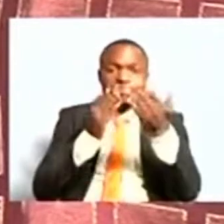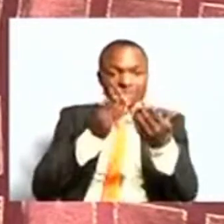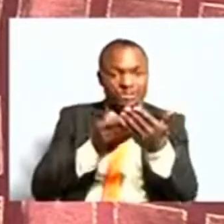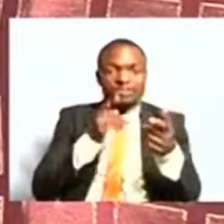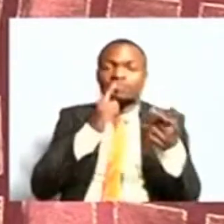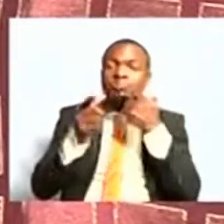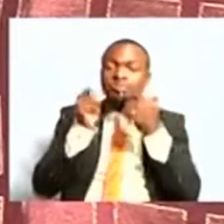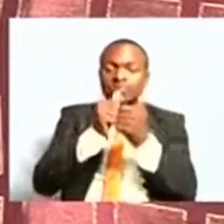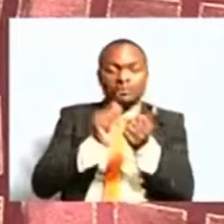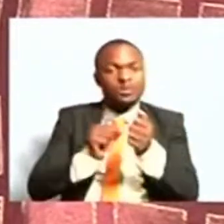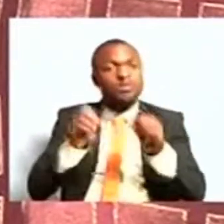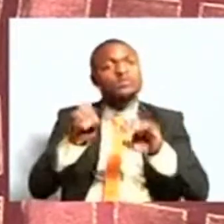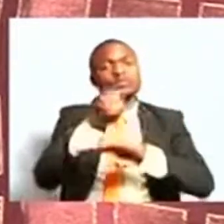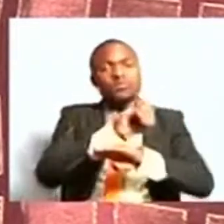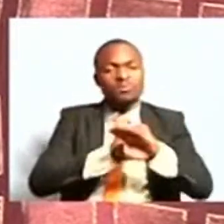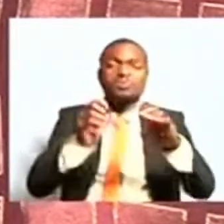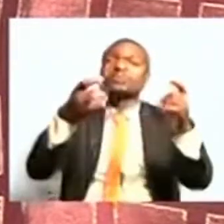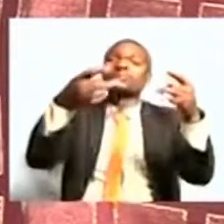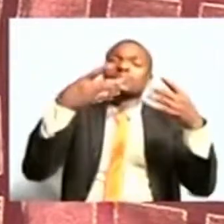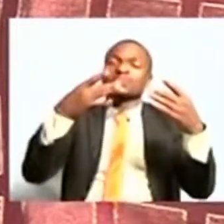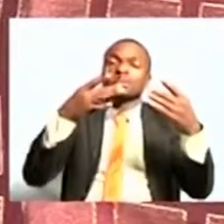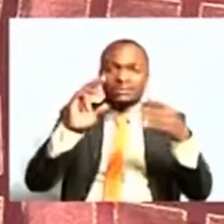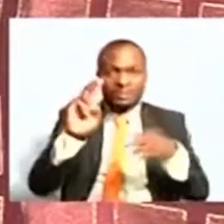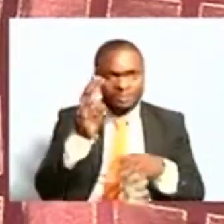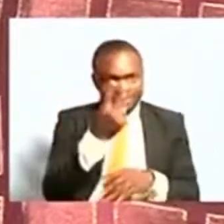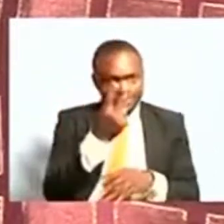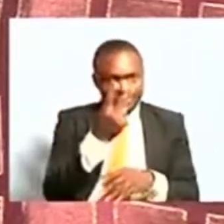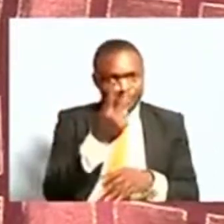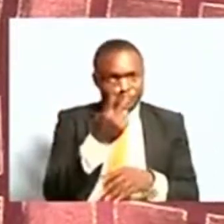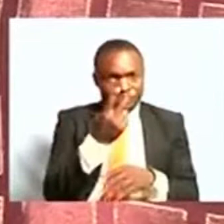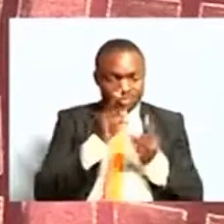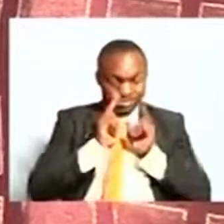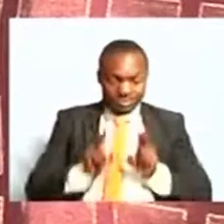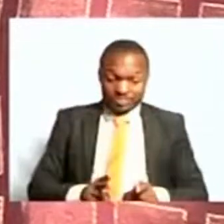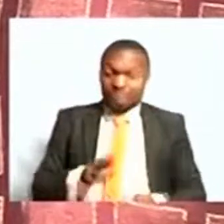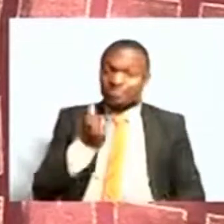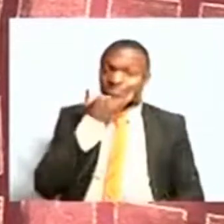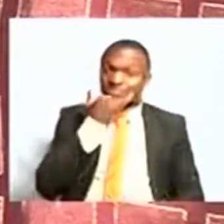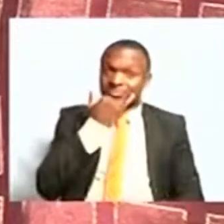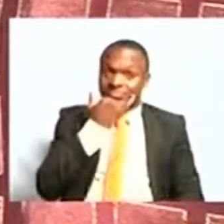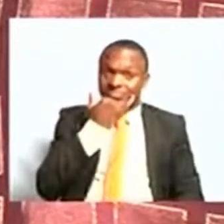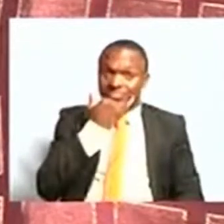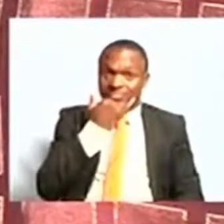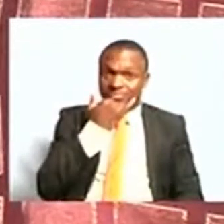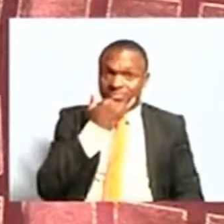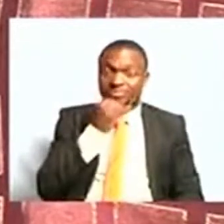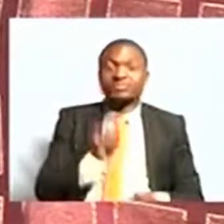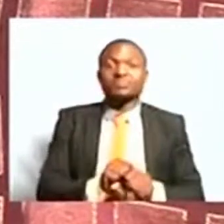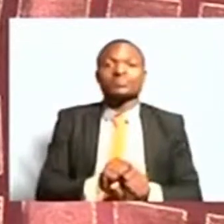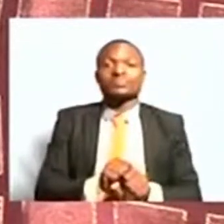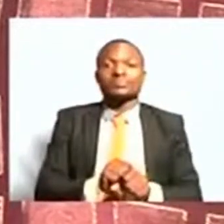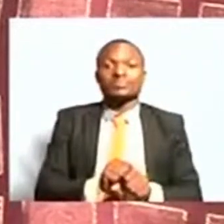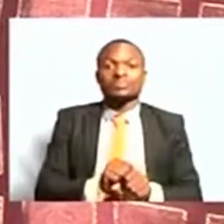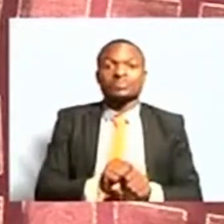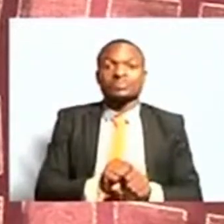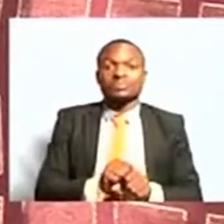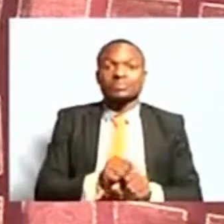excessive speed. So the next one, which is also human error, is misjudging of